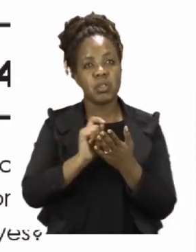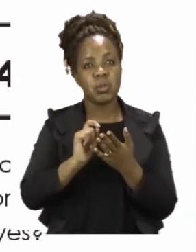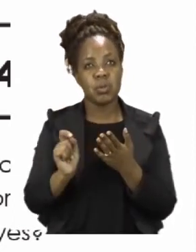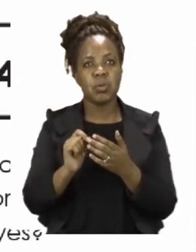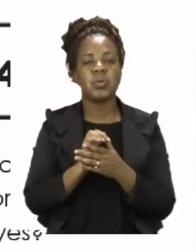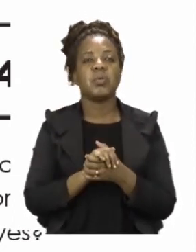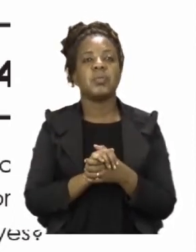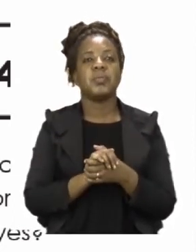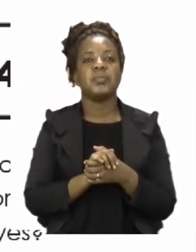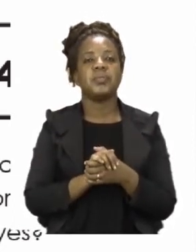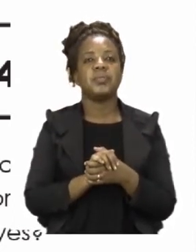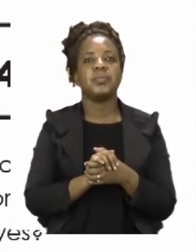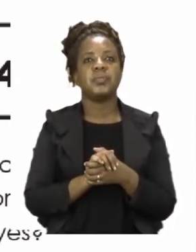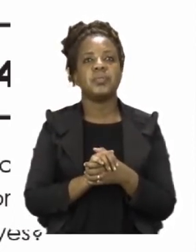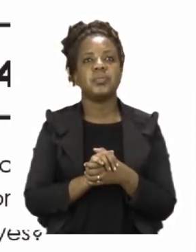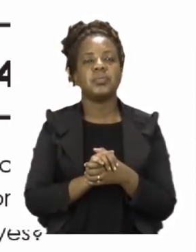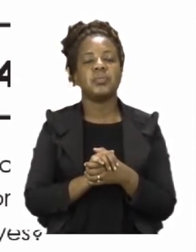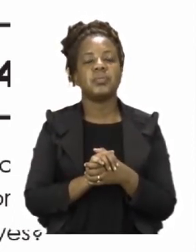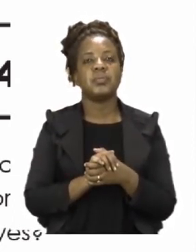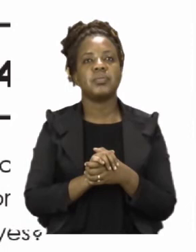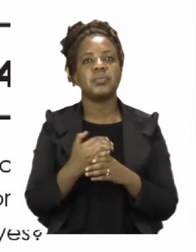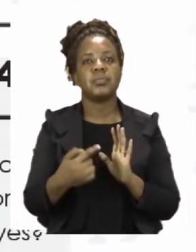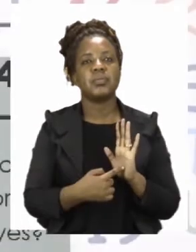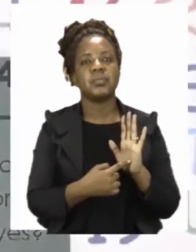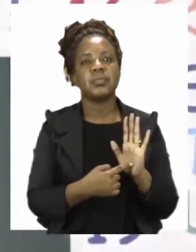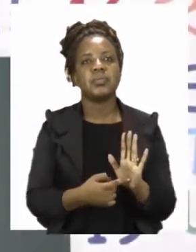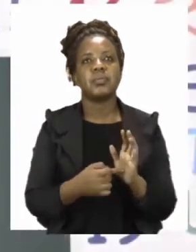116 workers are builders and